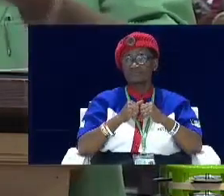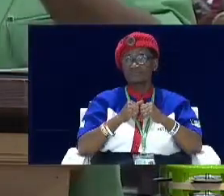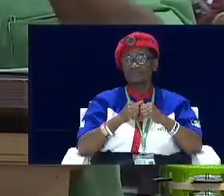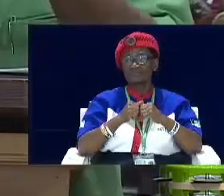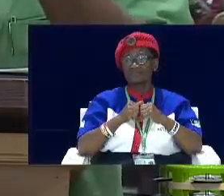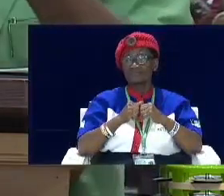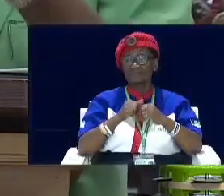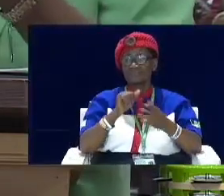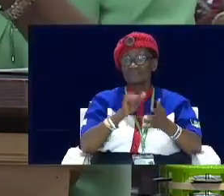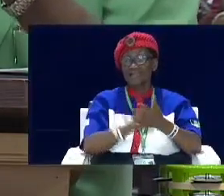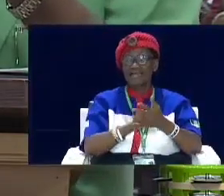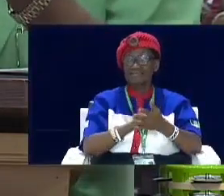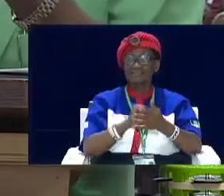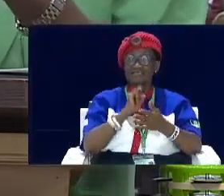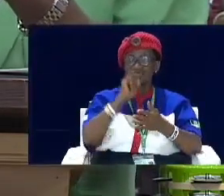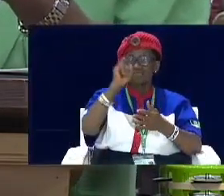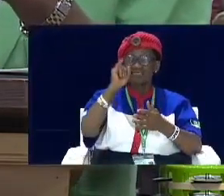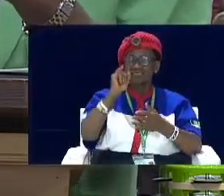That is